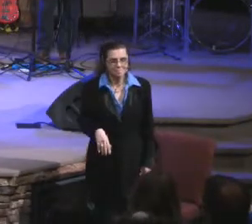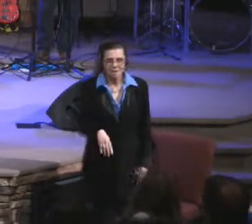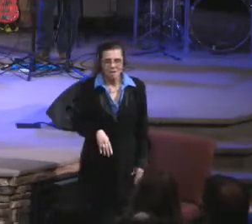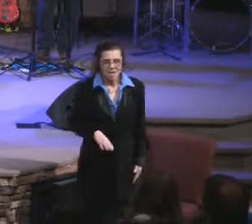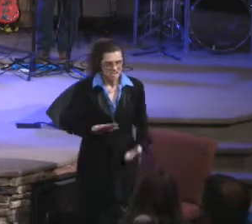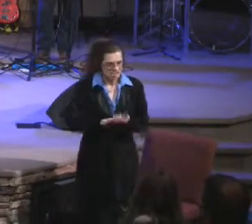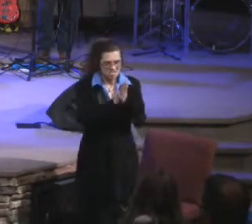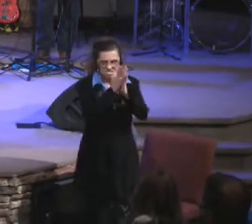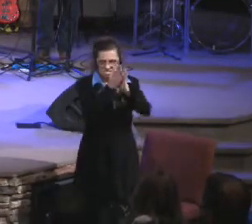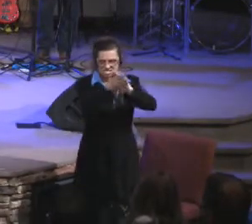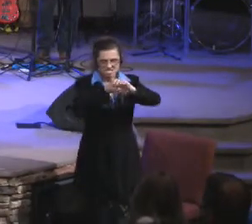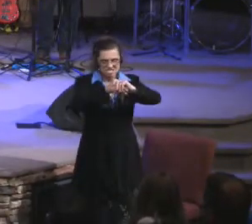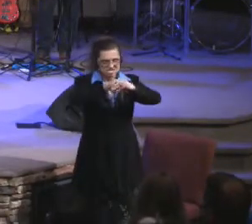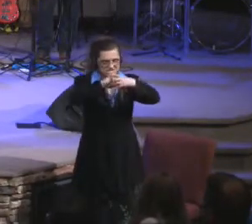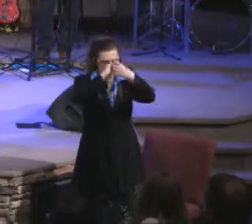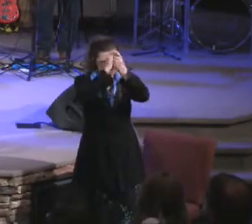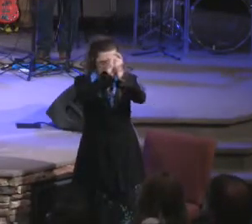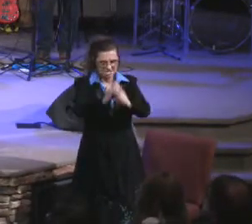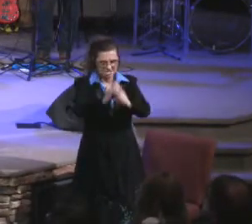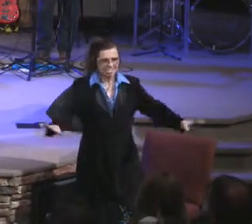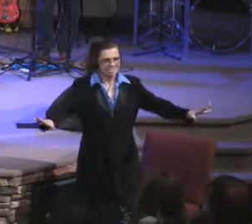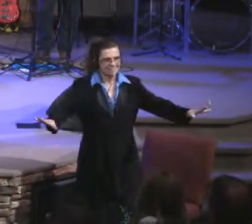utterly annihilated them,